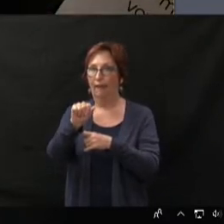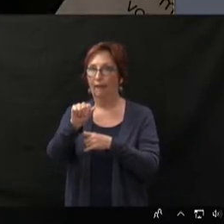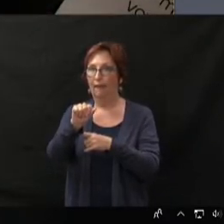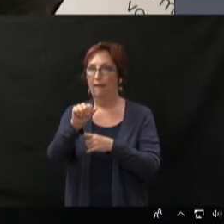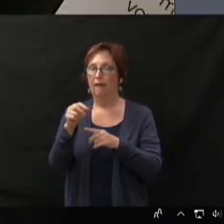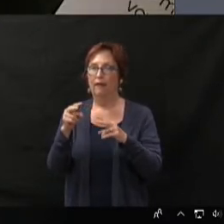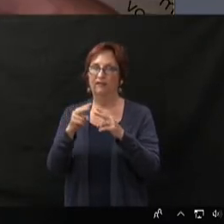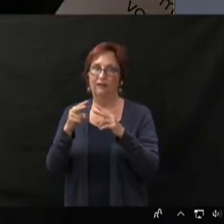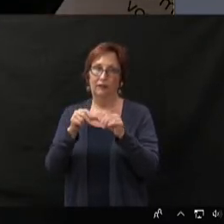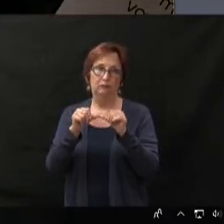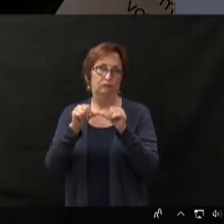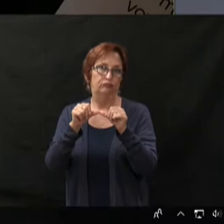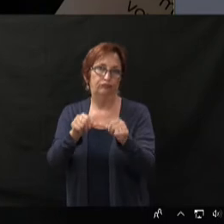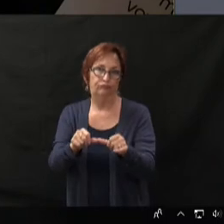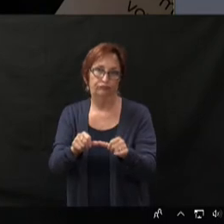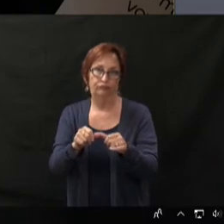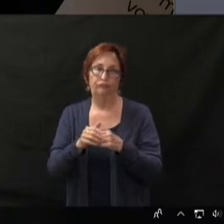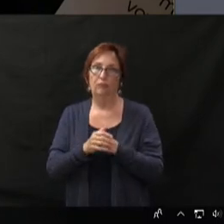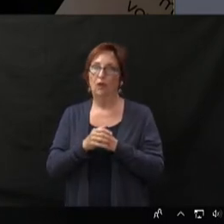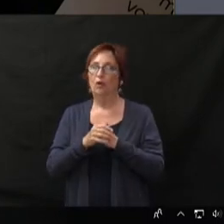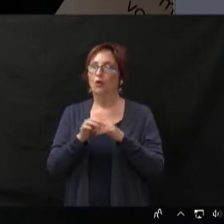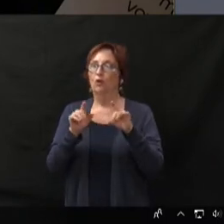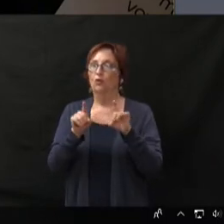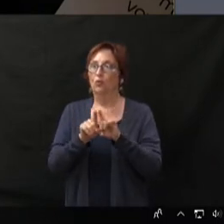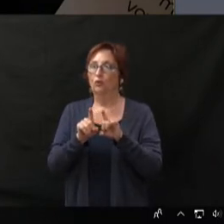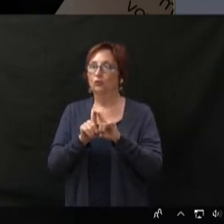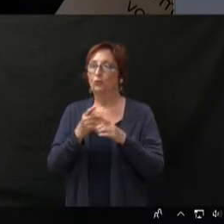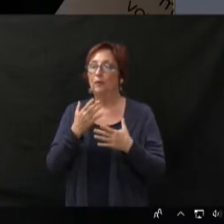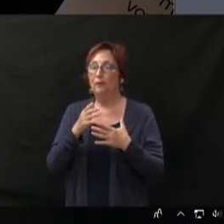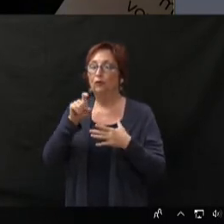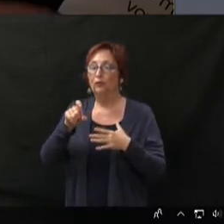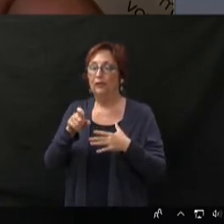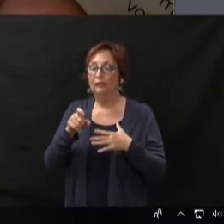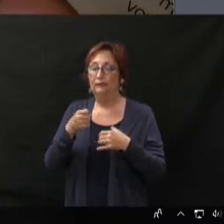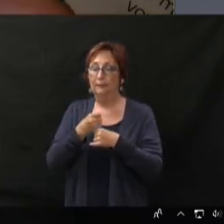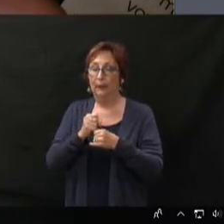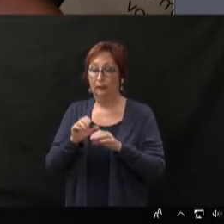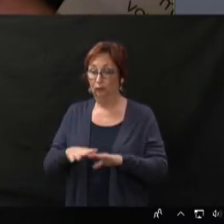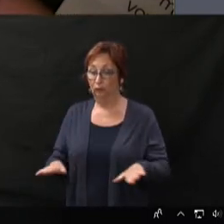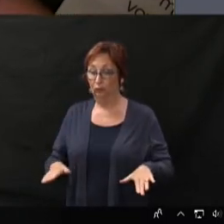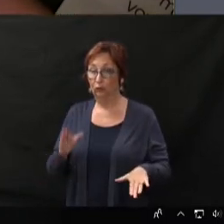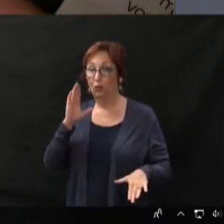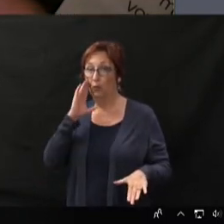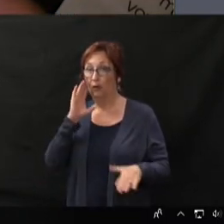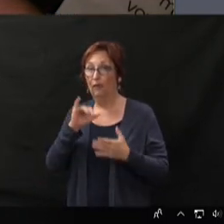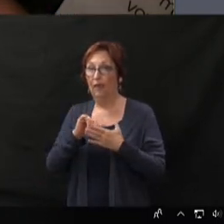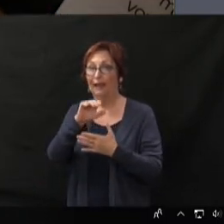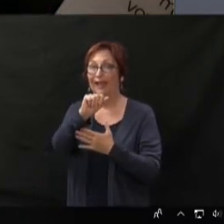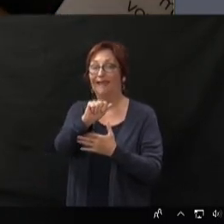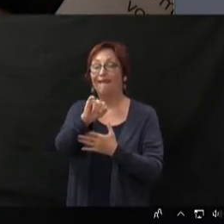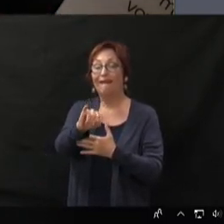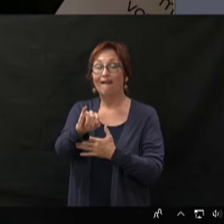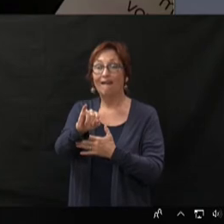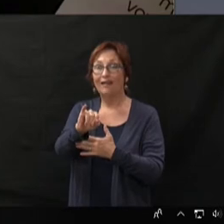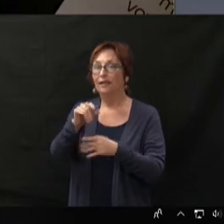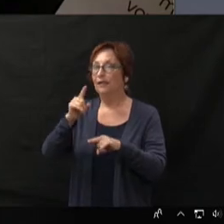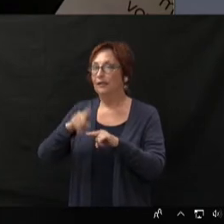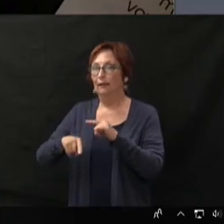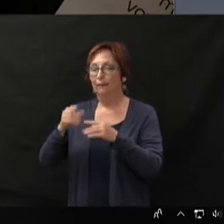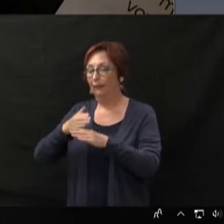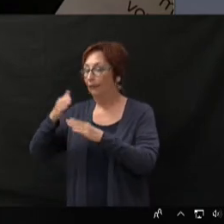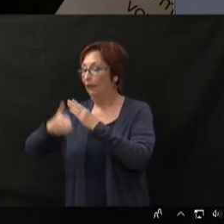consistent. You also need to make the children aware that AI cannot be at the end of a